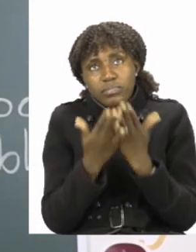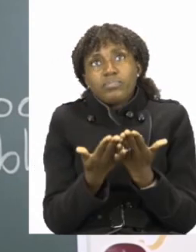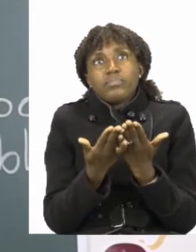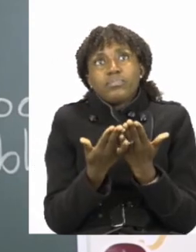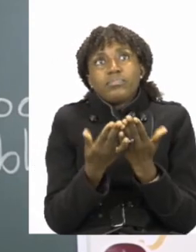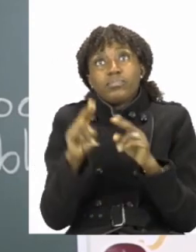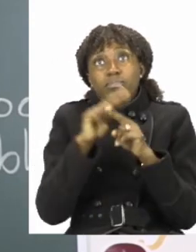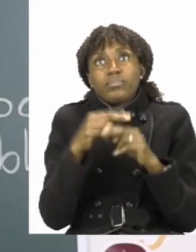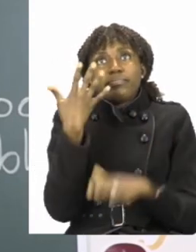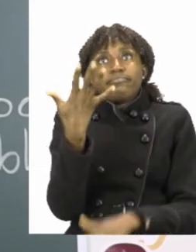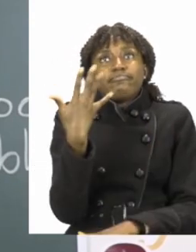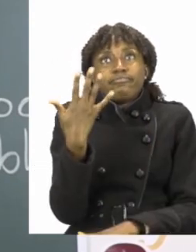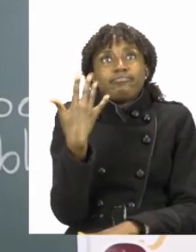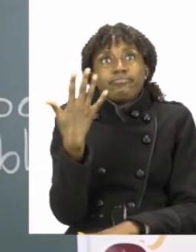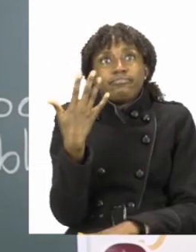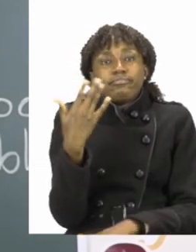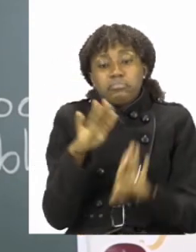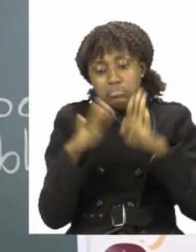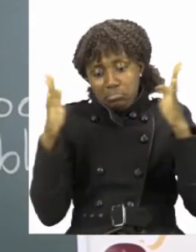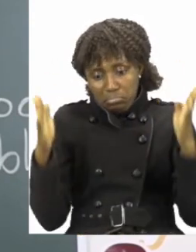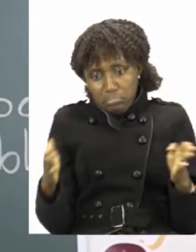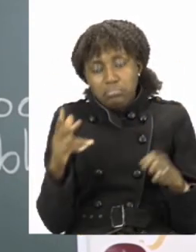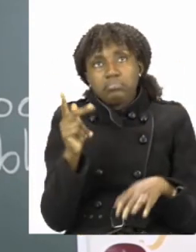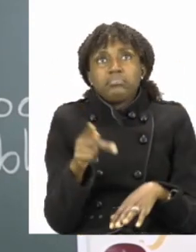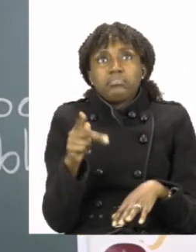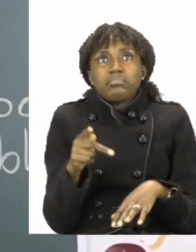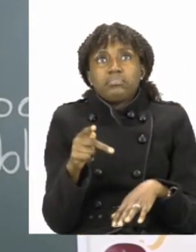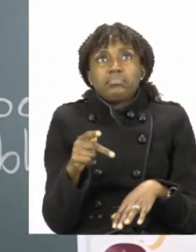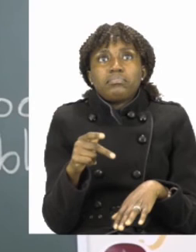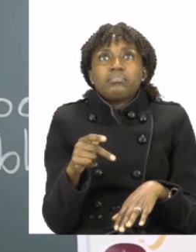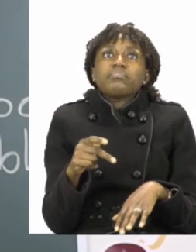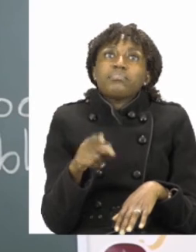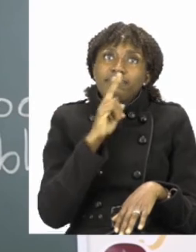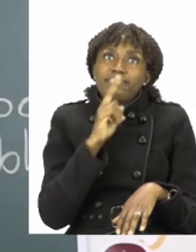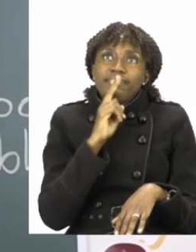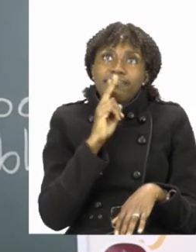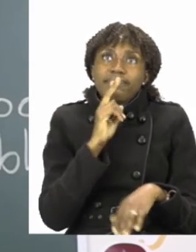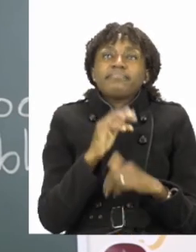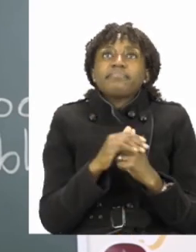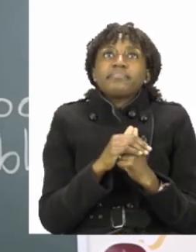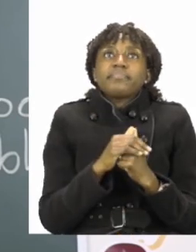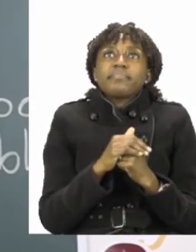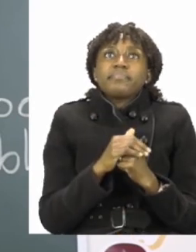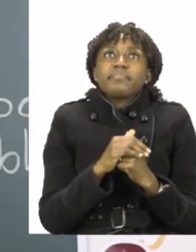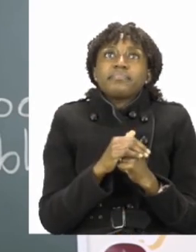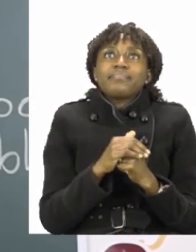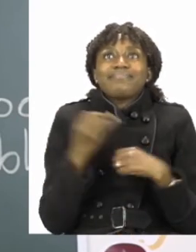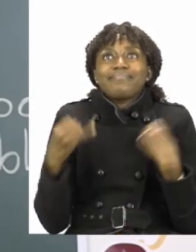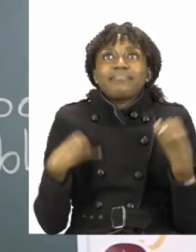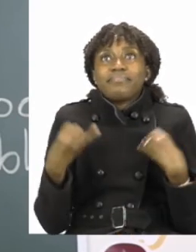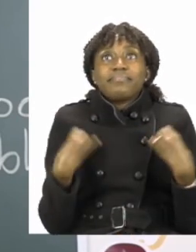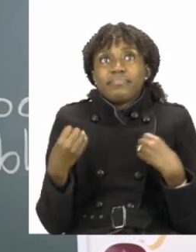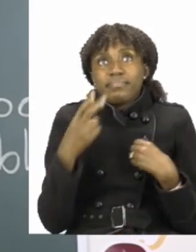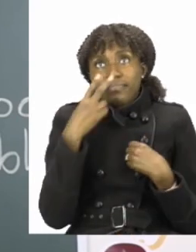your handspan and the table as well. Then you can answer the questions below. Have fun, and